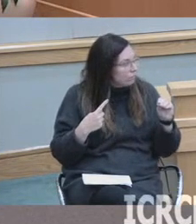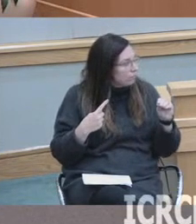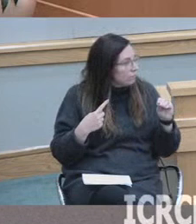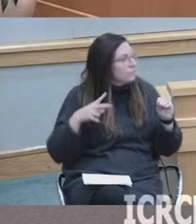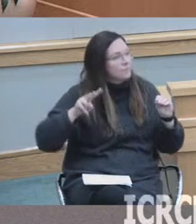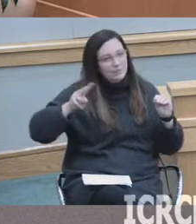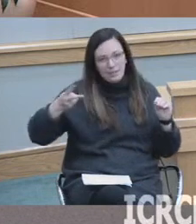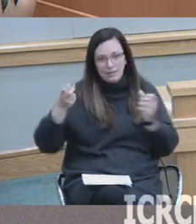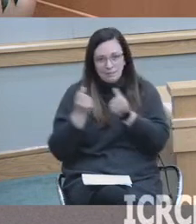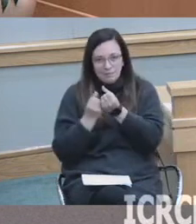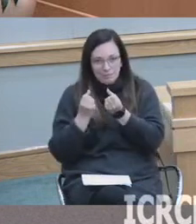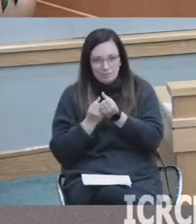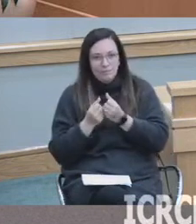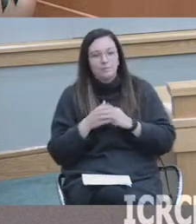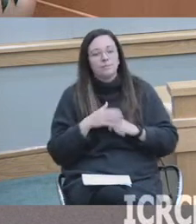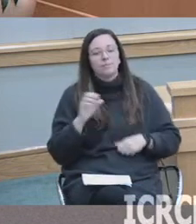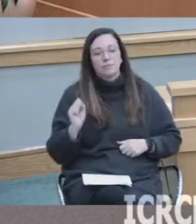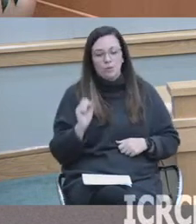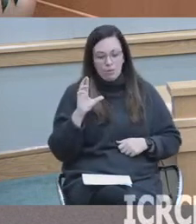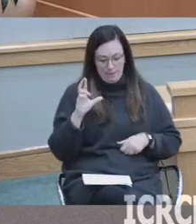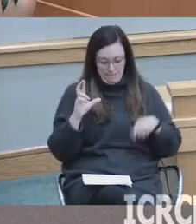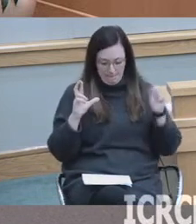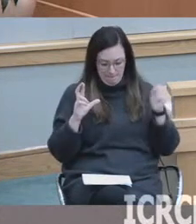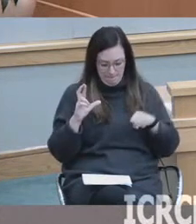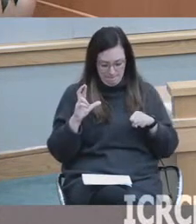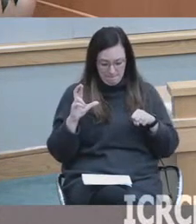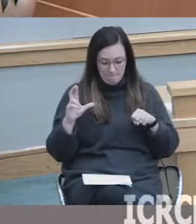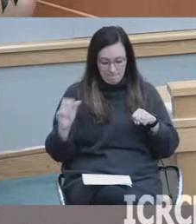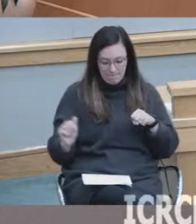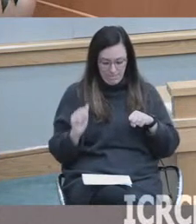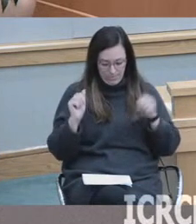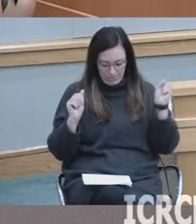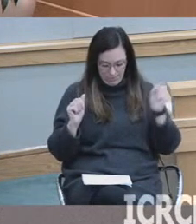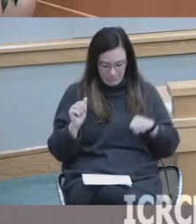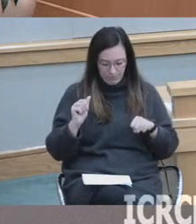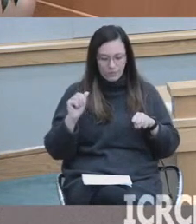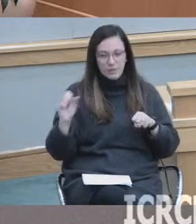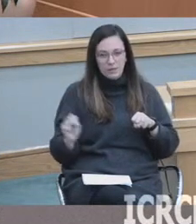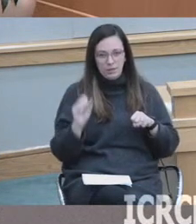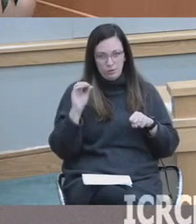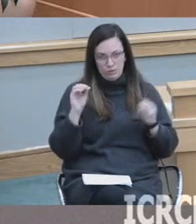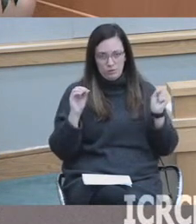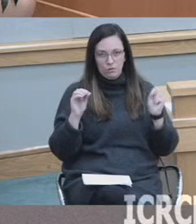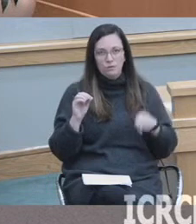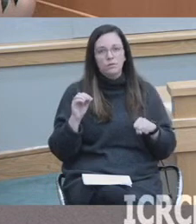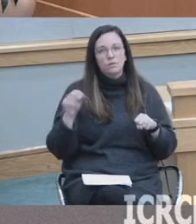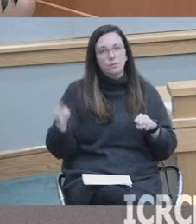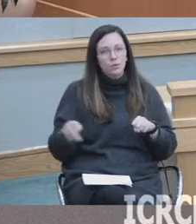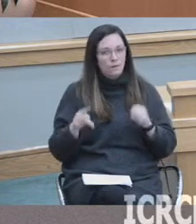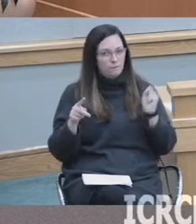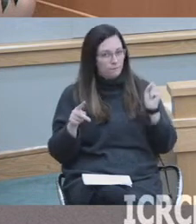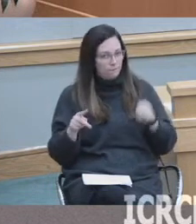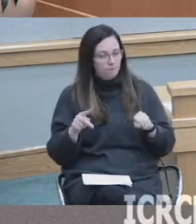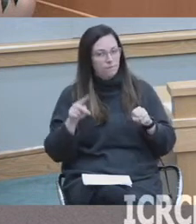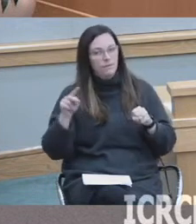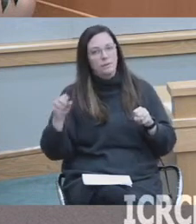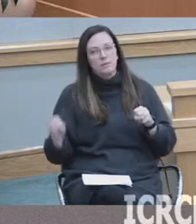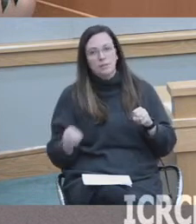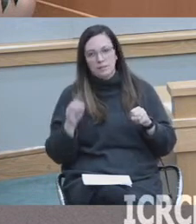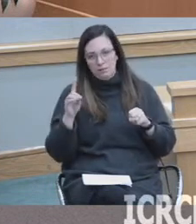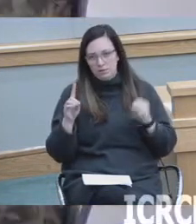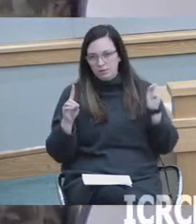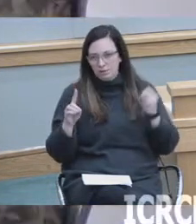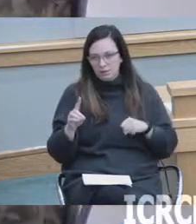Second. Ms. Smiley Robertson. Yes. Mr. Albrecht. Yes. Mr. Sextro. Yes. Mr. Putoff. Yes. Ms.